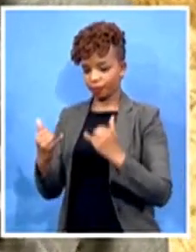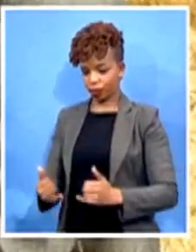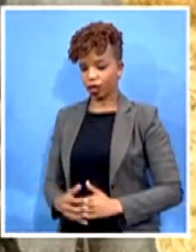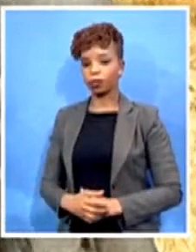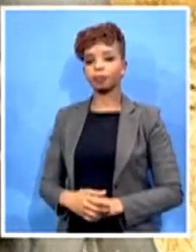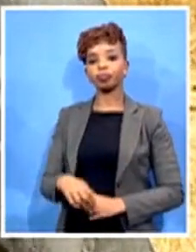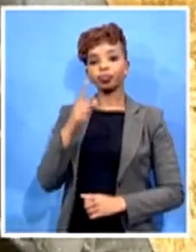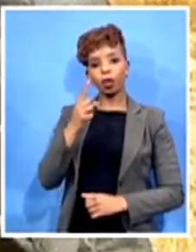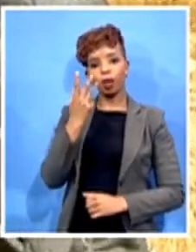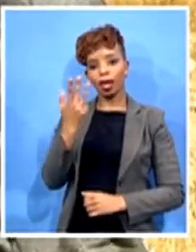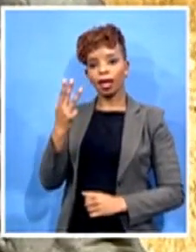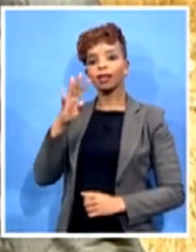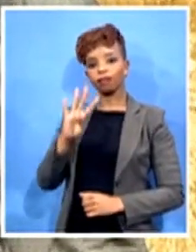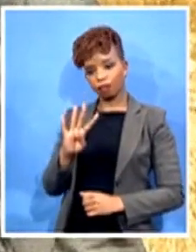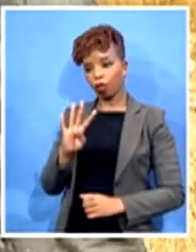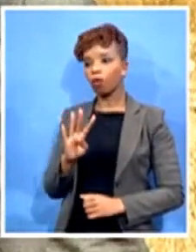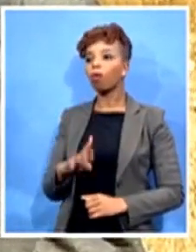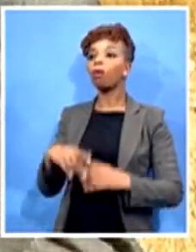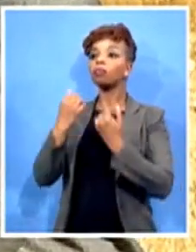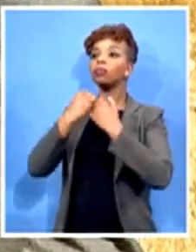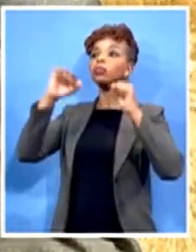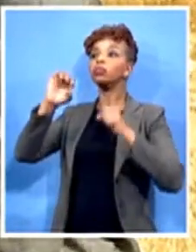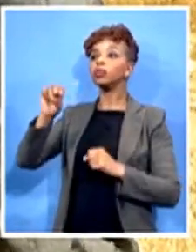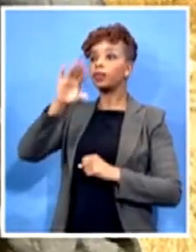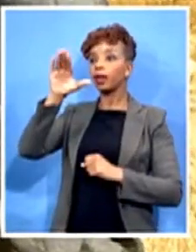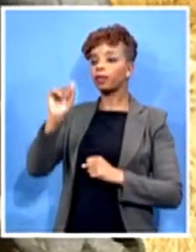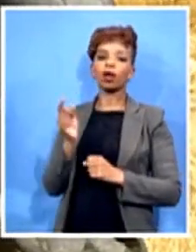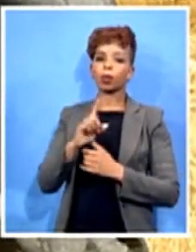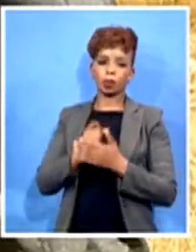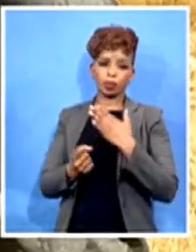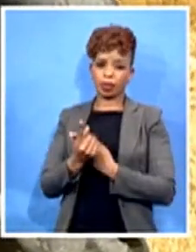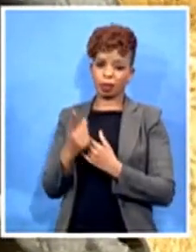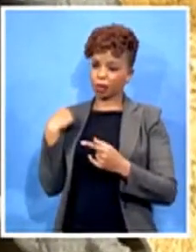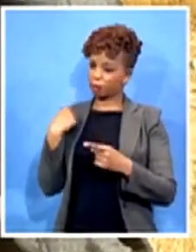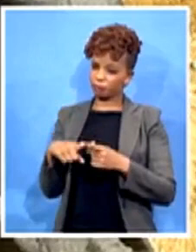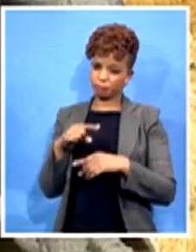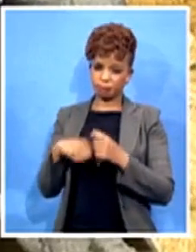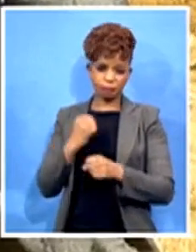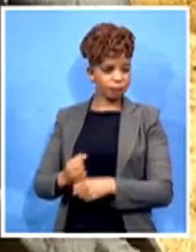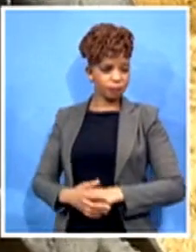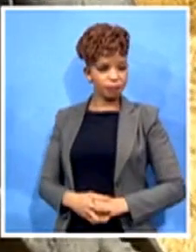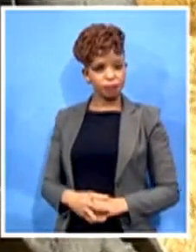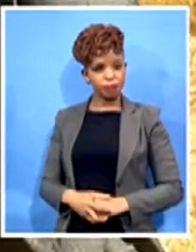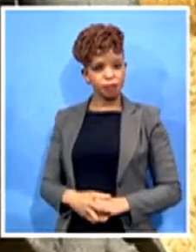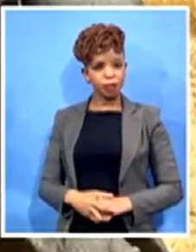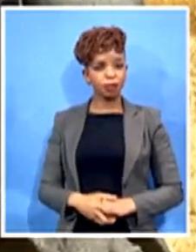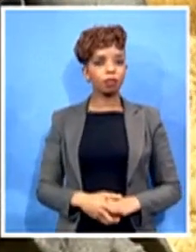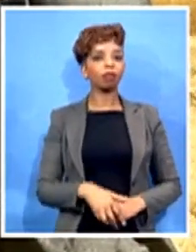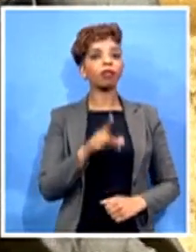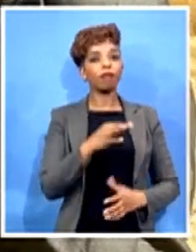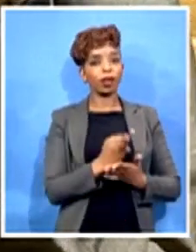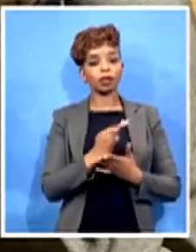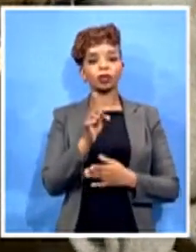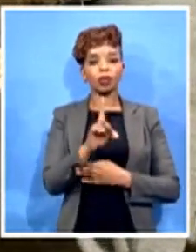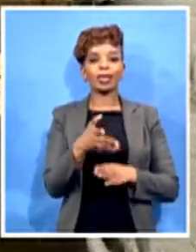you been doing all over these years? In actual fact, even before that government, even in the Transkei